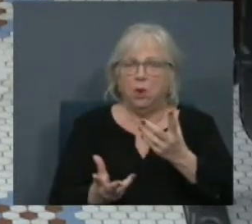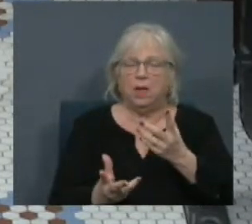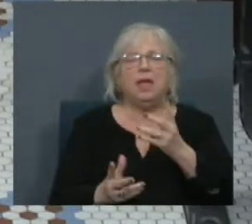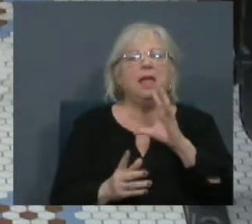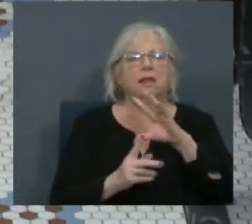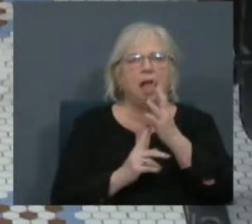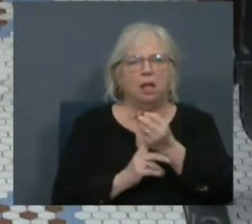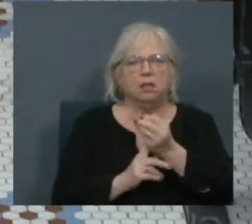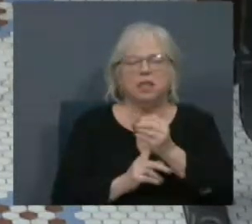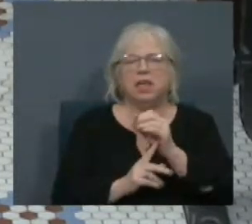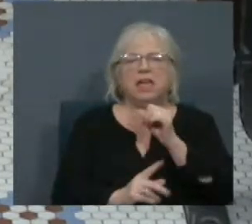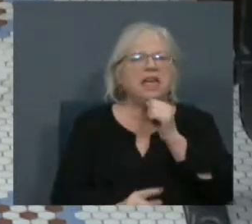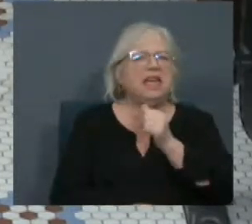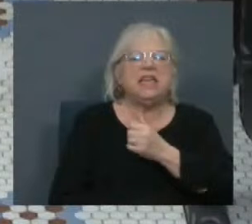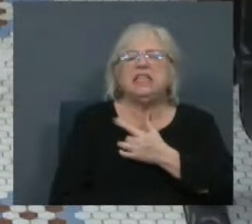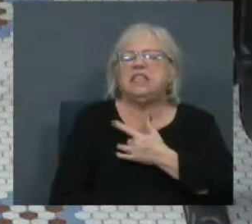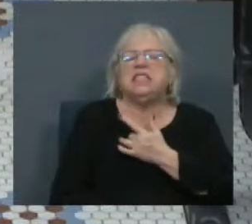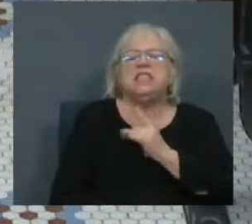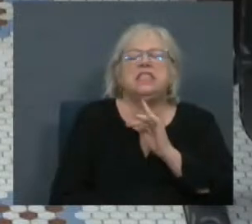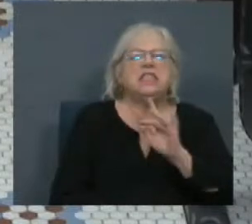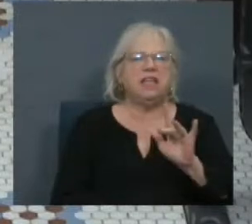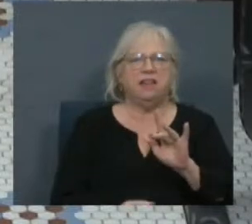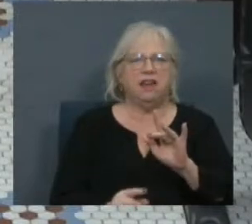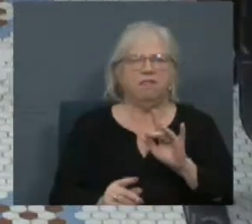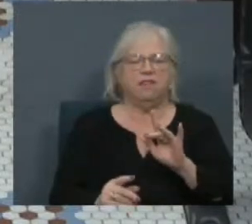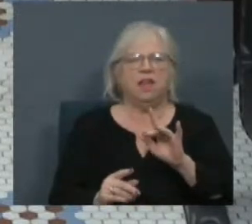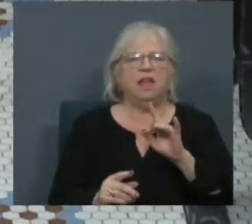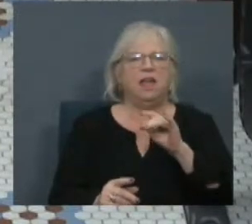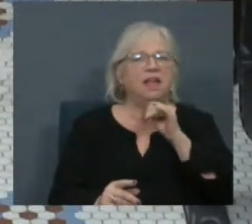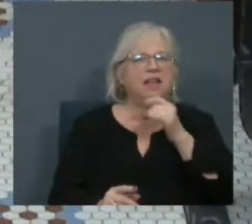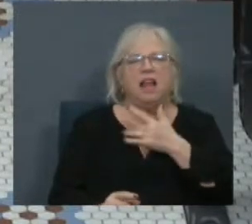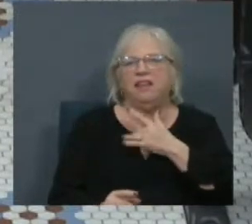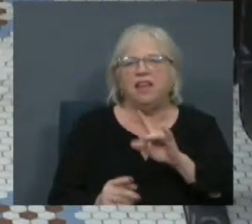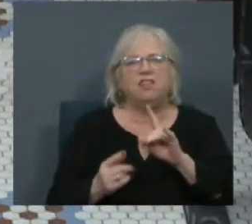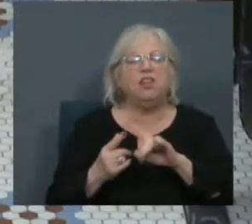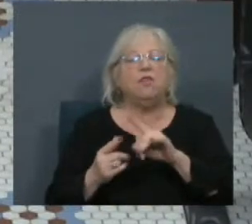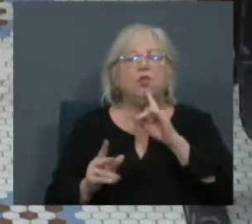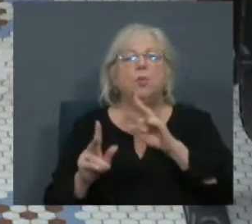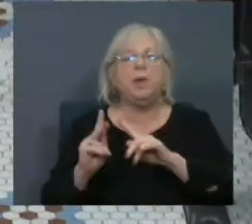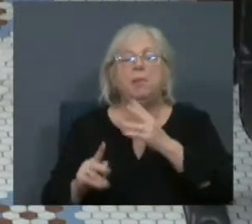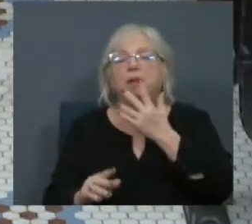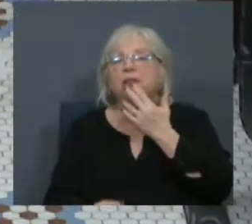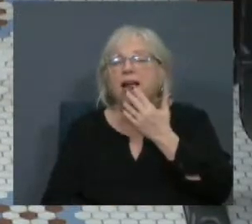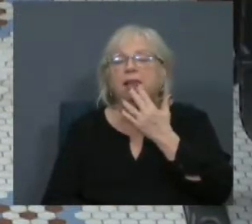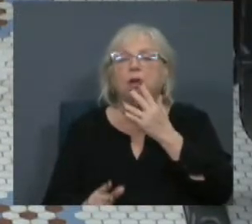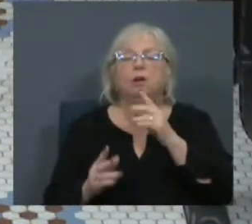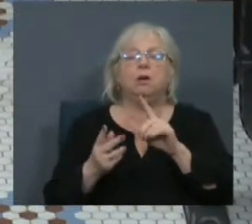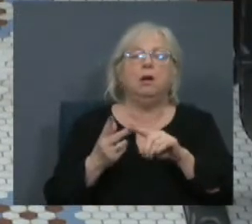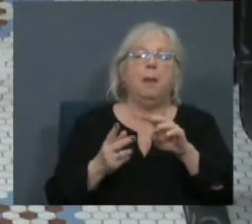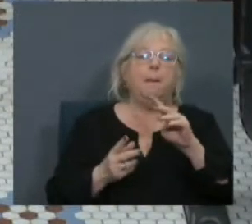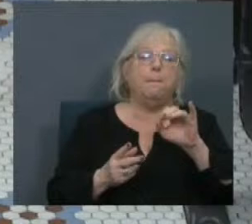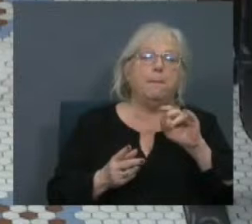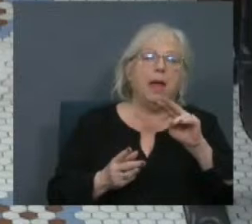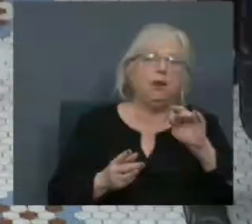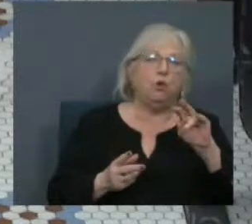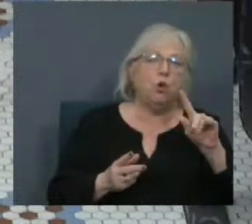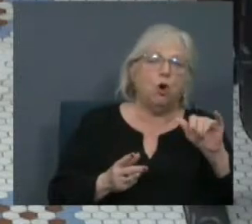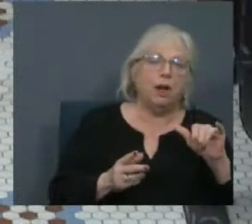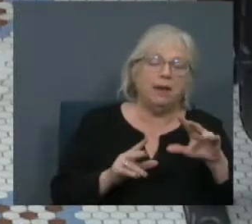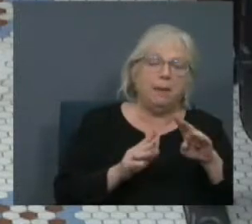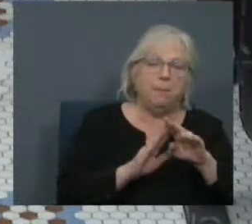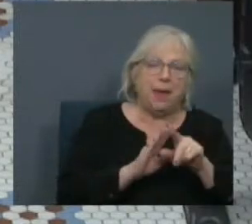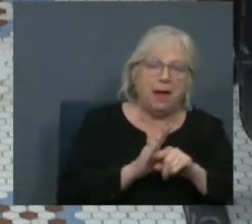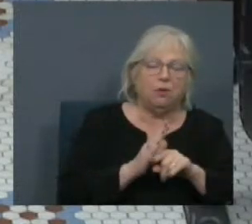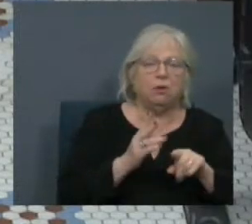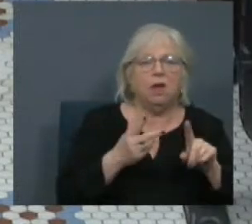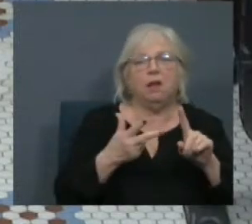policing. It is insensitive to people of color. It's insensitive to people of minority backgrounds. It's insensitive